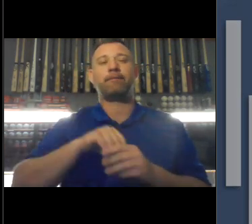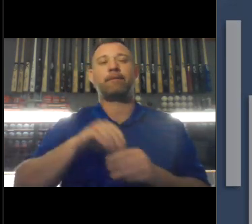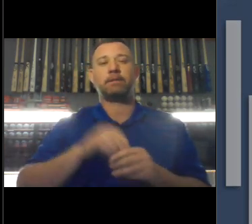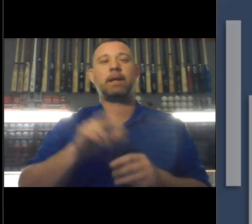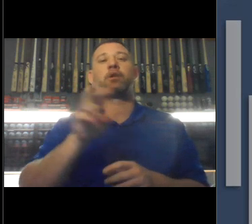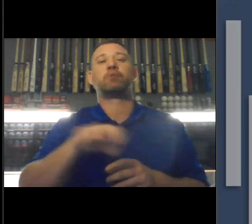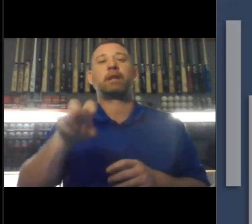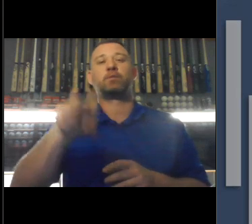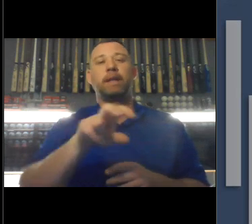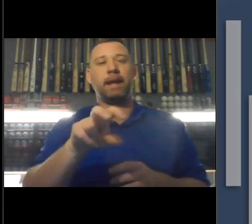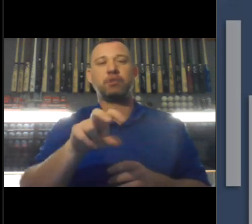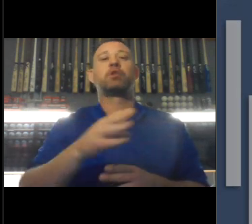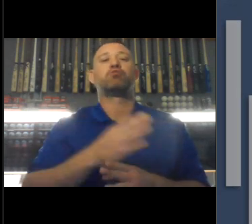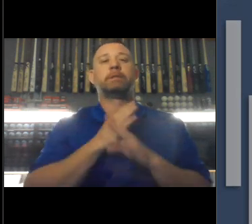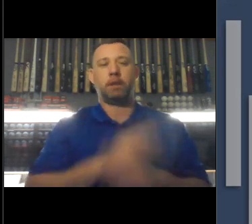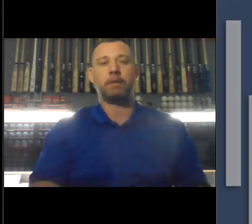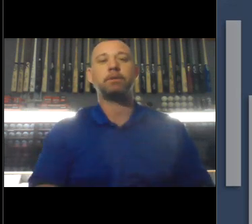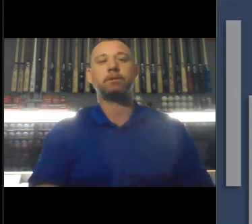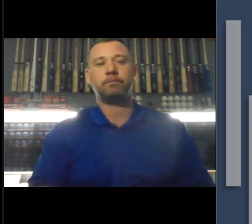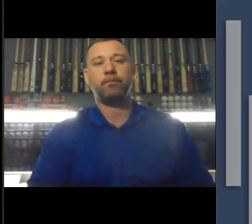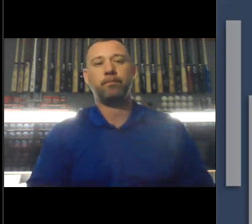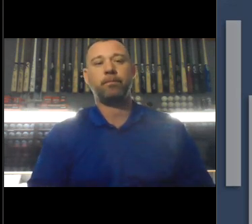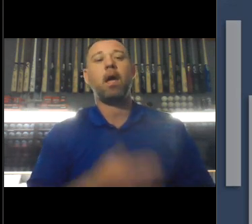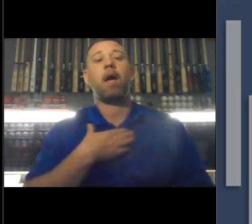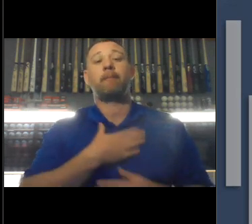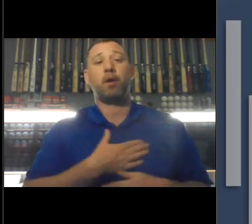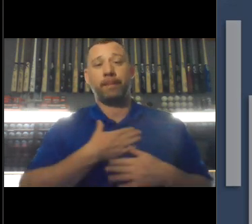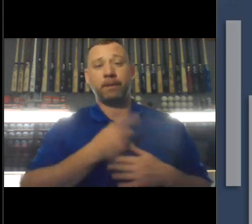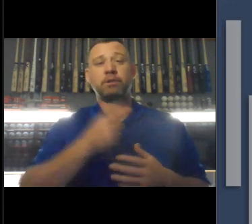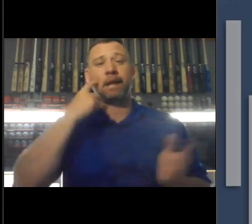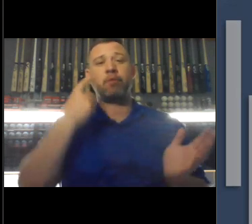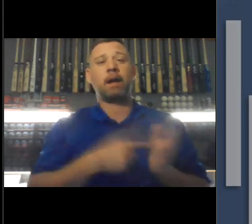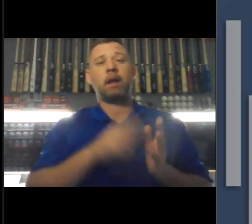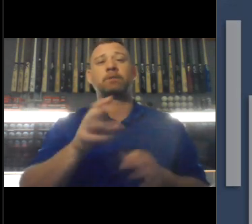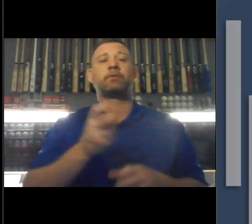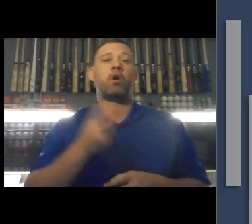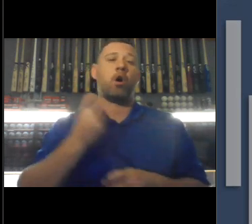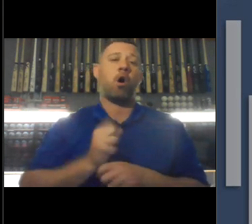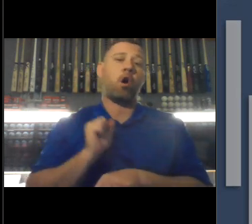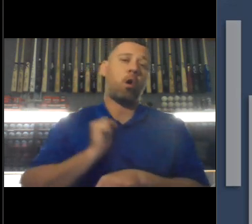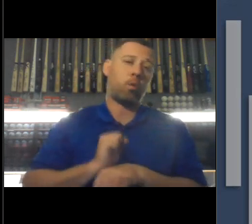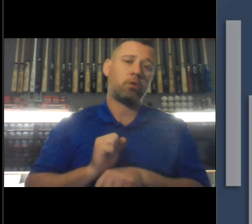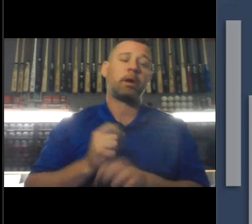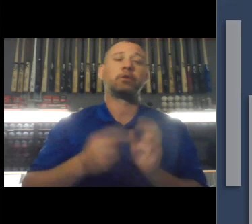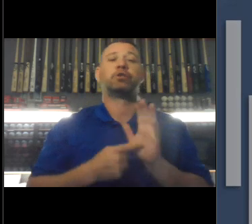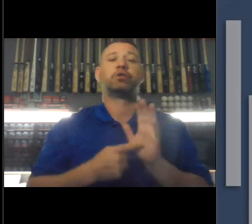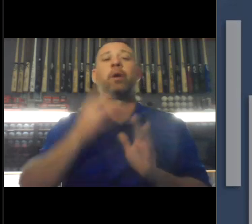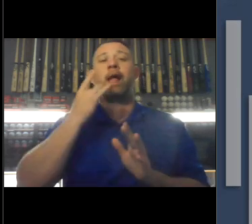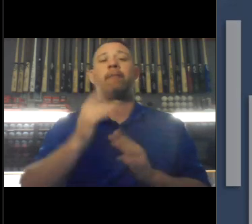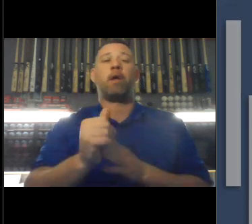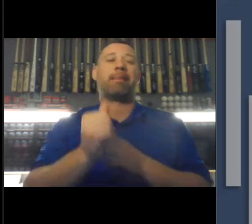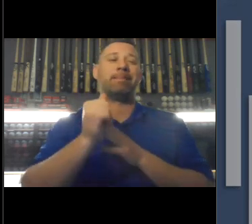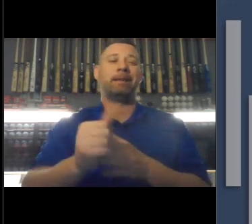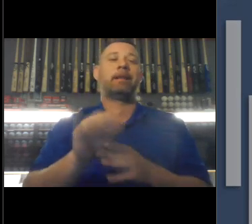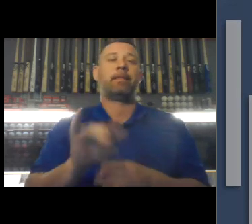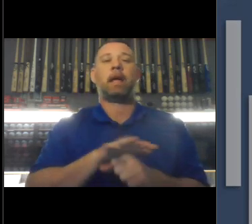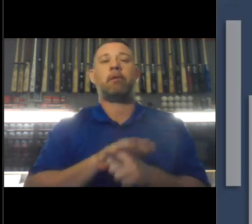resilience. I'm very pleased that Hannah's getting this national recognition for her hard work and also showing how California is leading in this area.